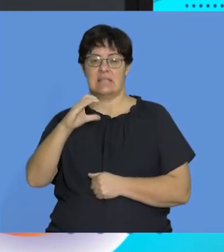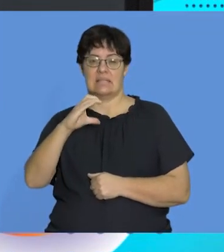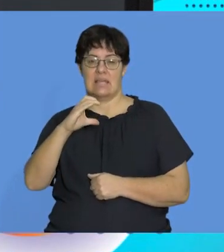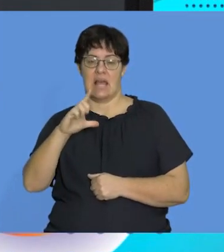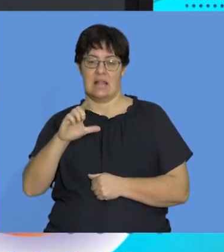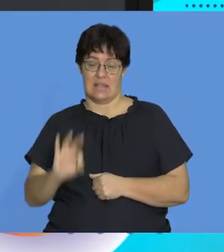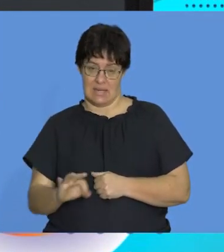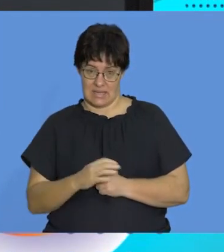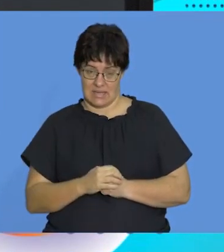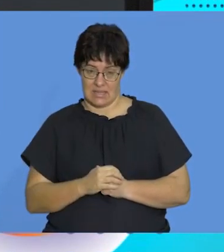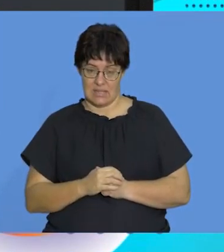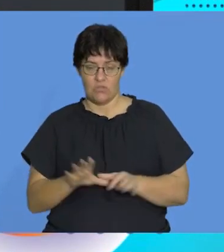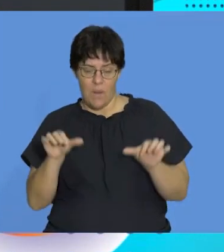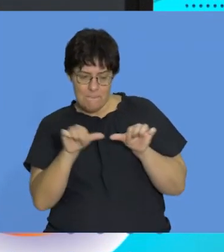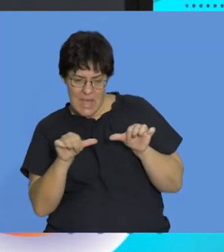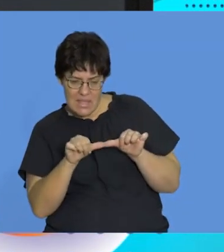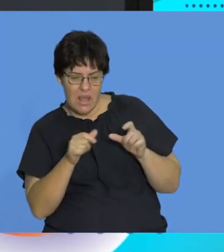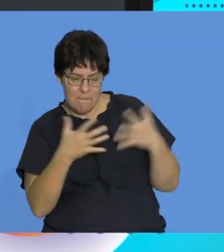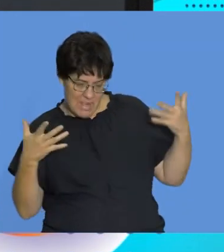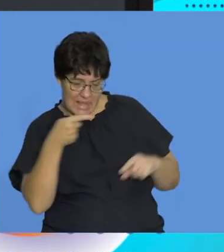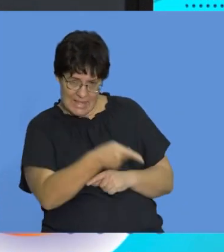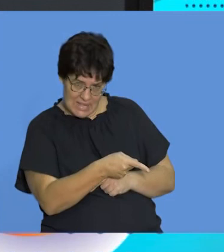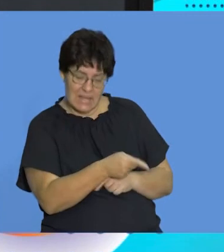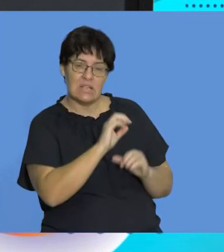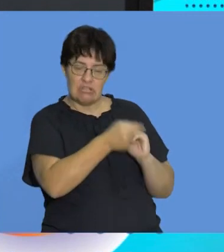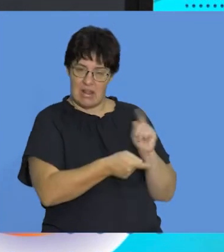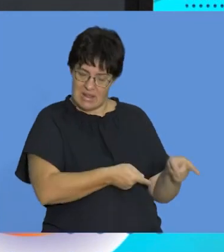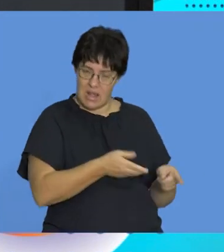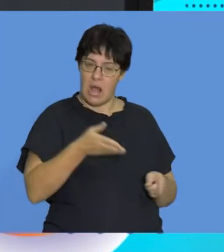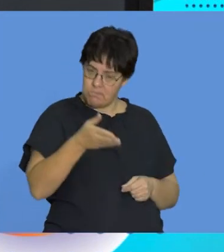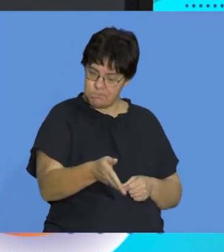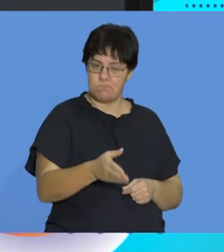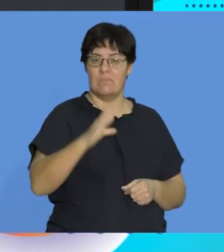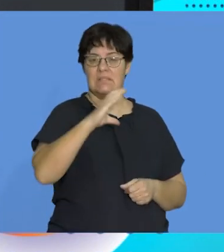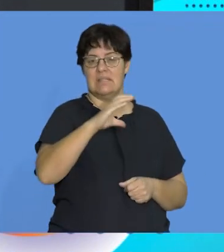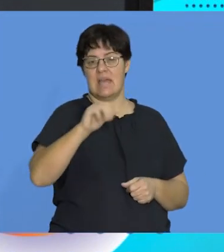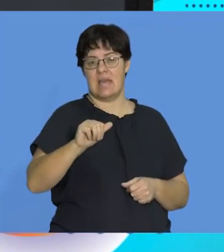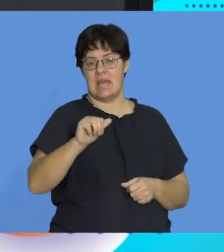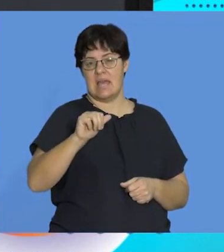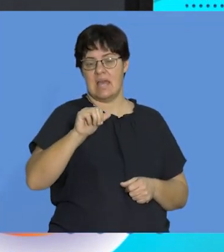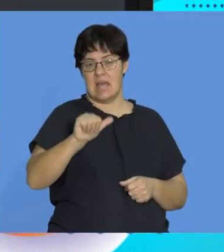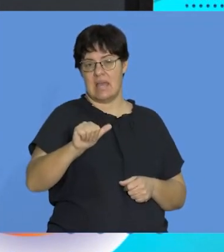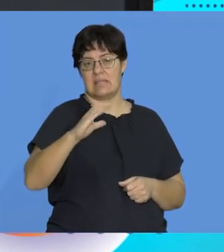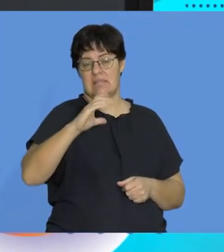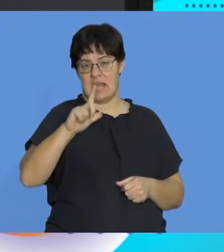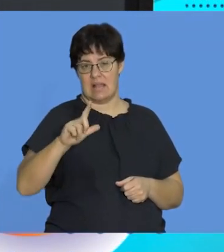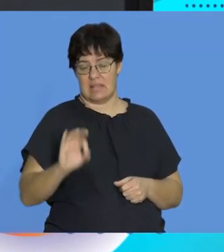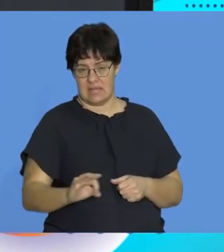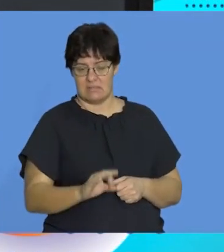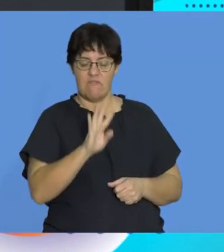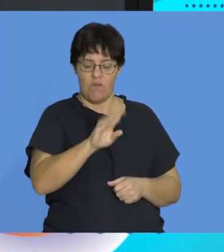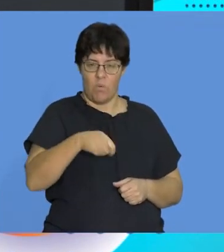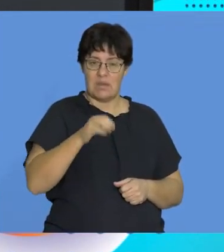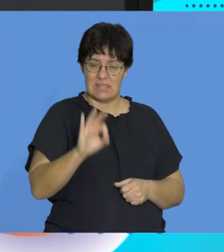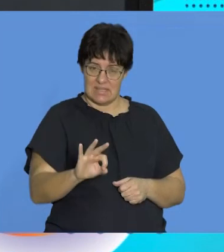So in other words, we are saying that a major component of that eggshell consists of calcium carbonate, which is